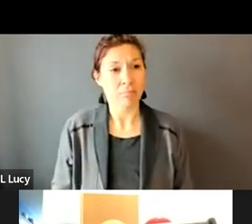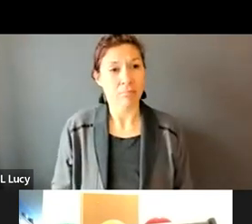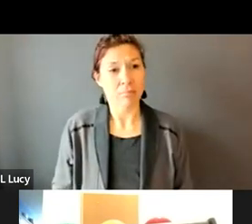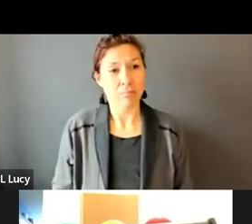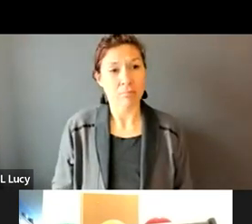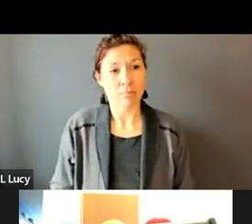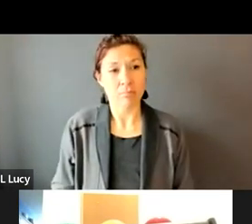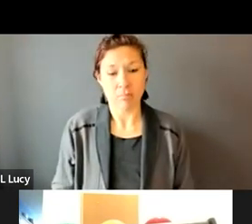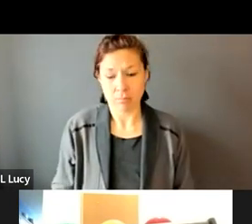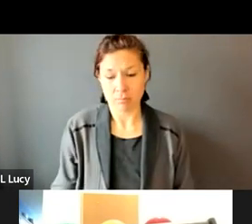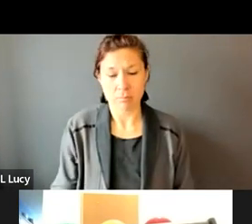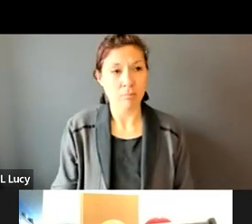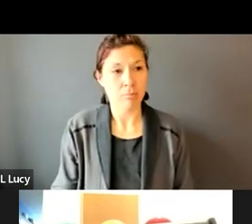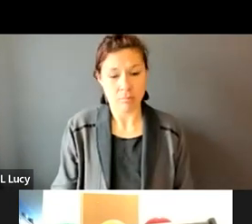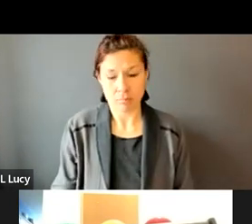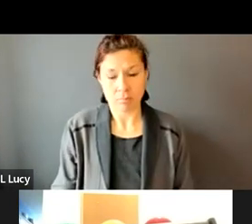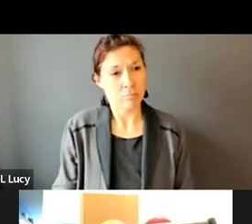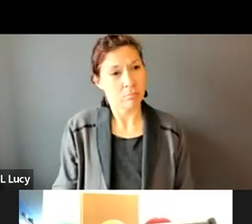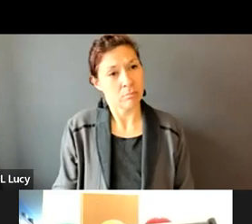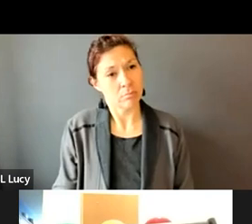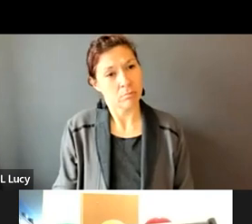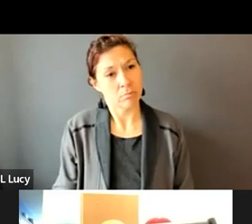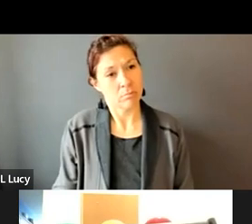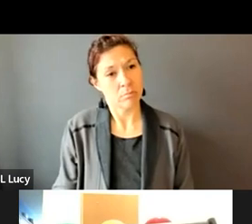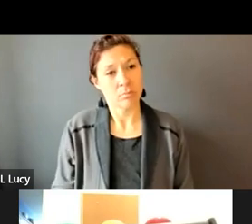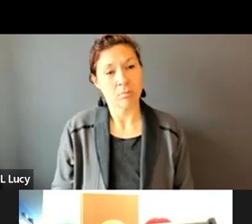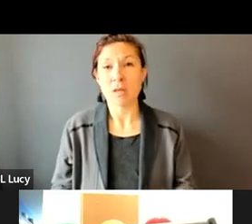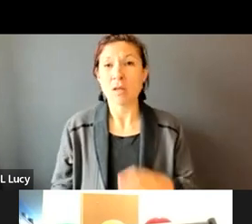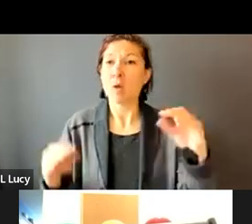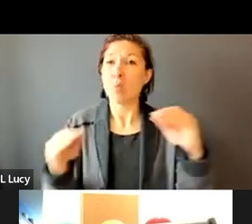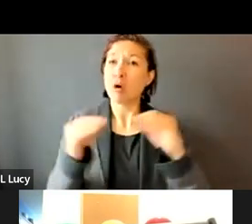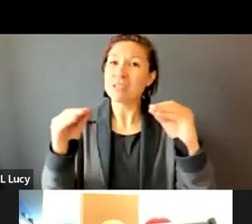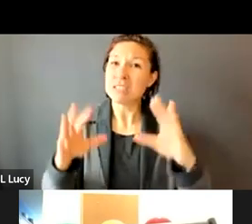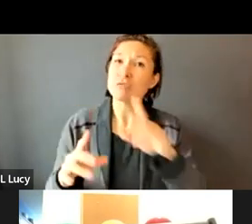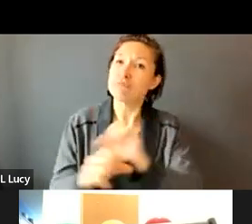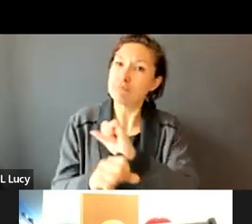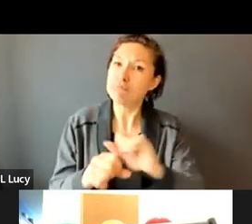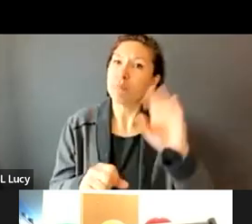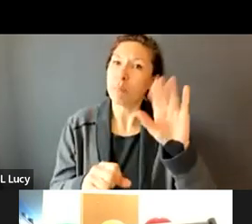more teachers who are really bilingual among others